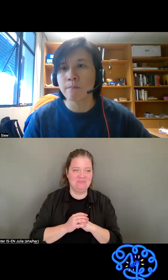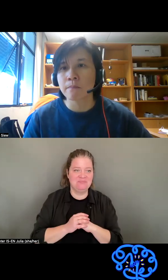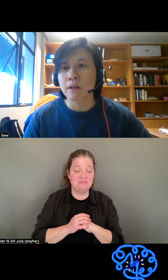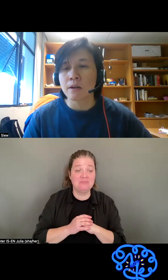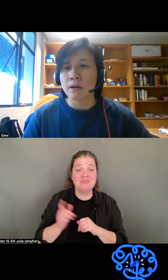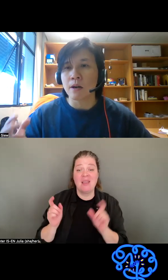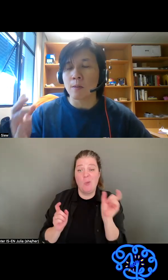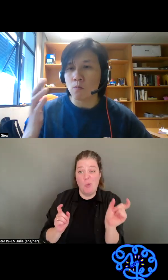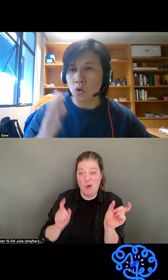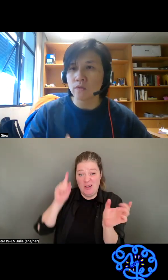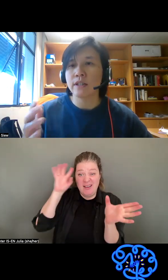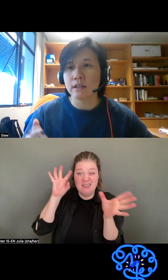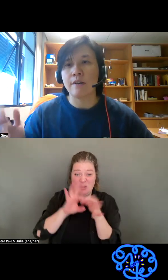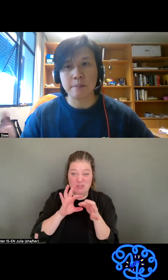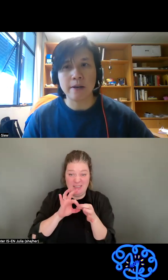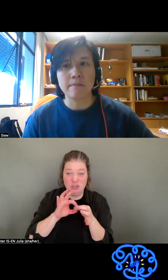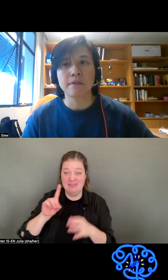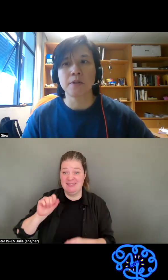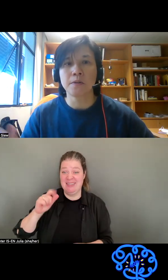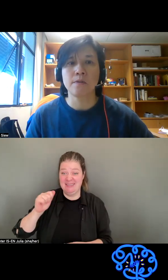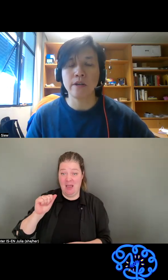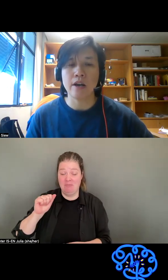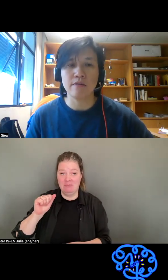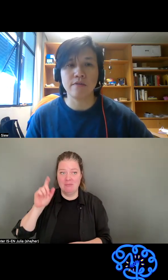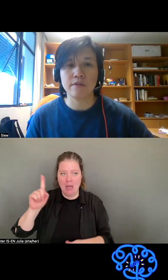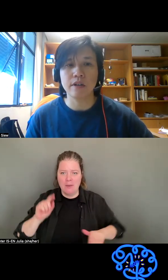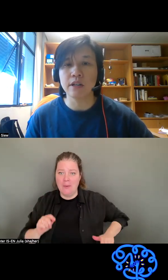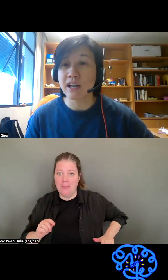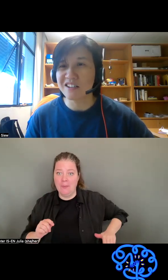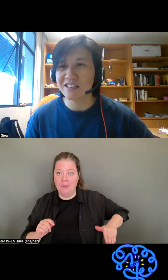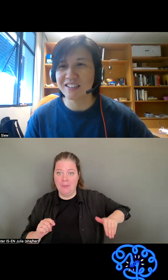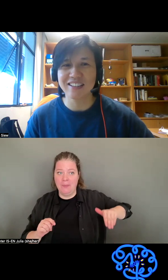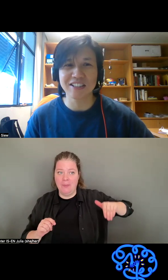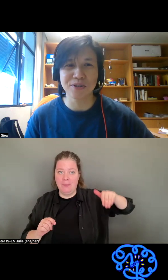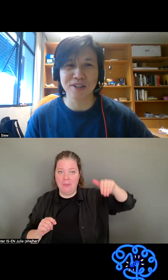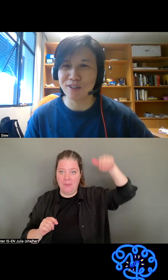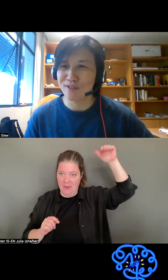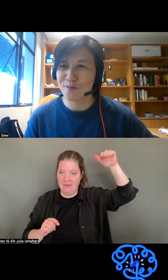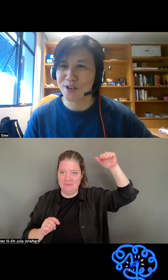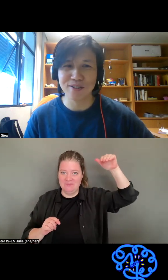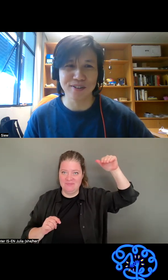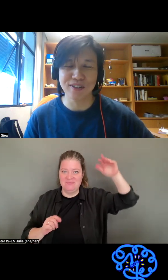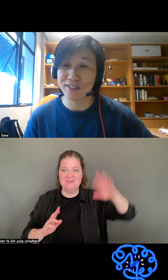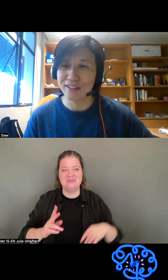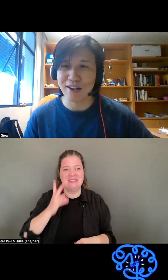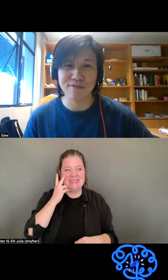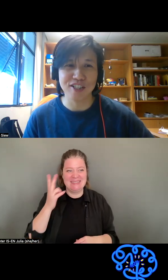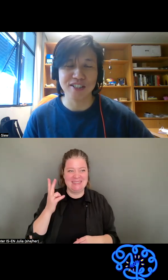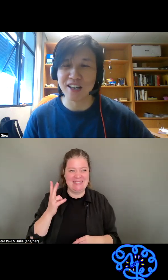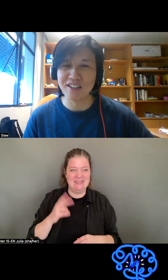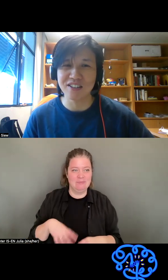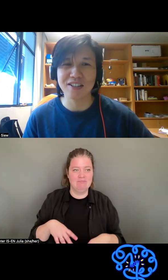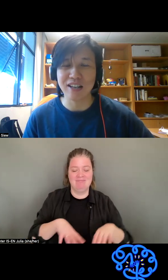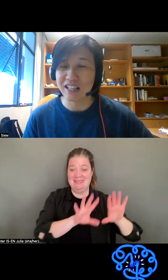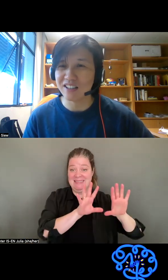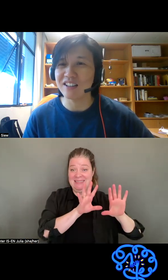data over the lifespan. So we have a young associative network on the left, which is